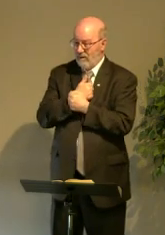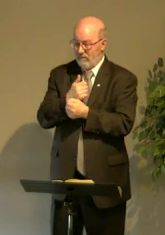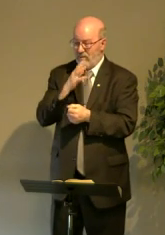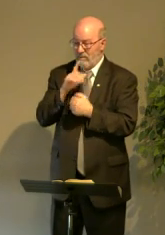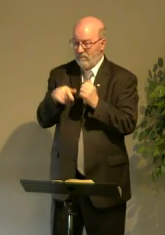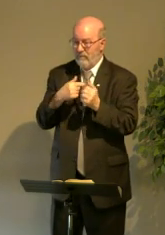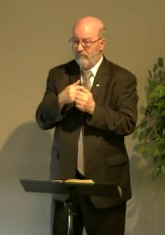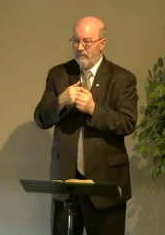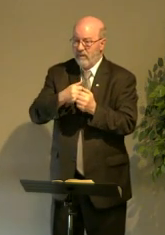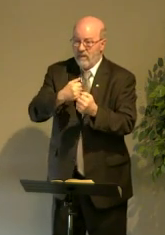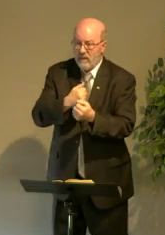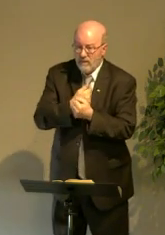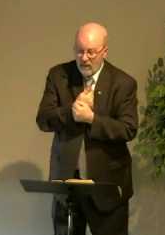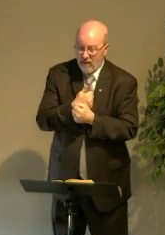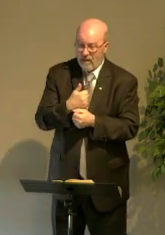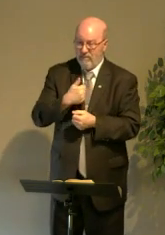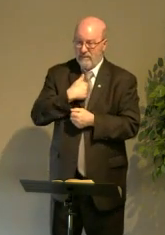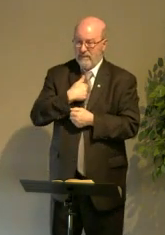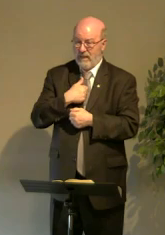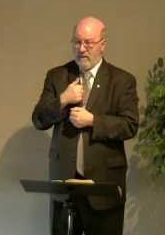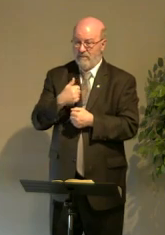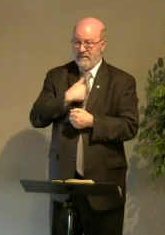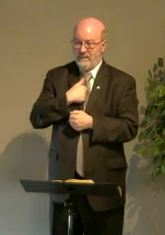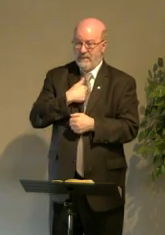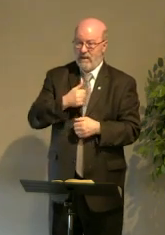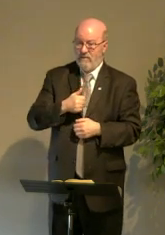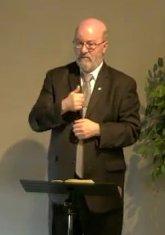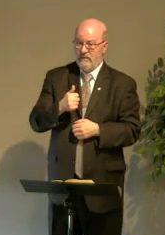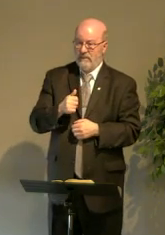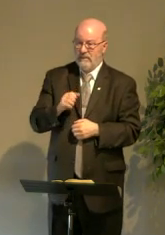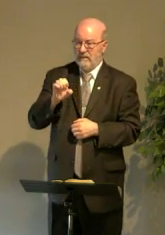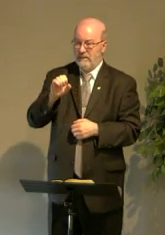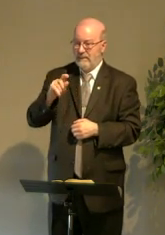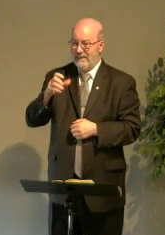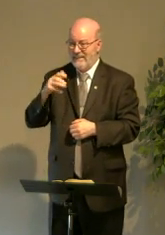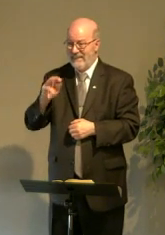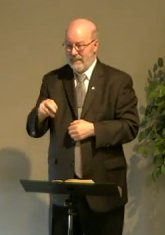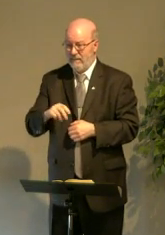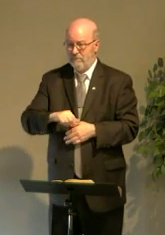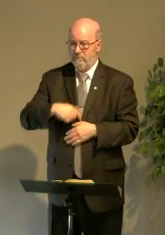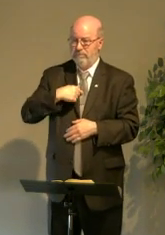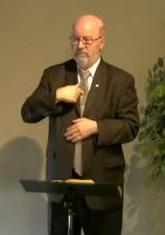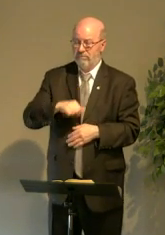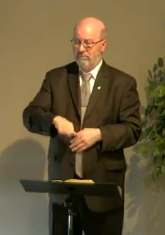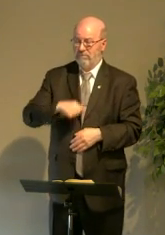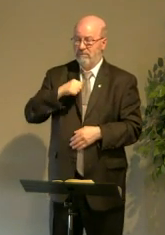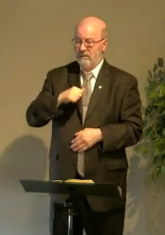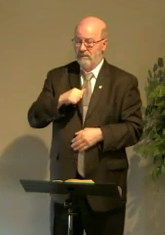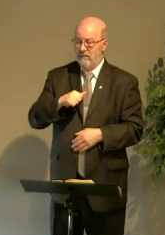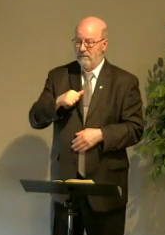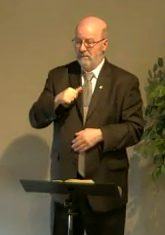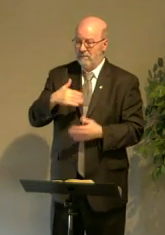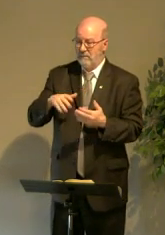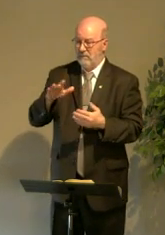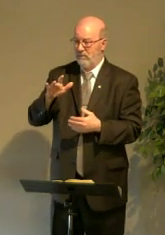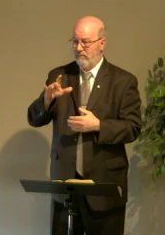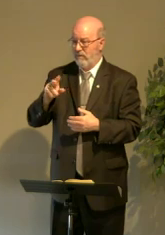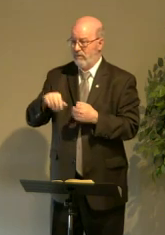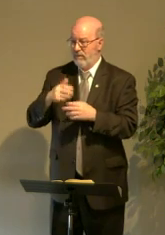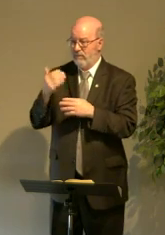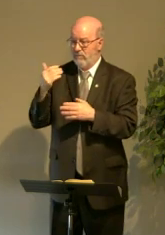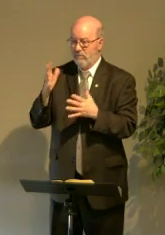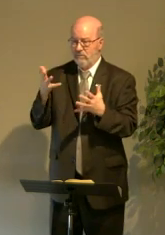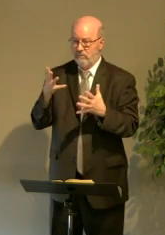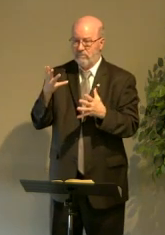about the love of self and self-esteem and self-image days. And I'd say 25, 30 years ago, and it was all